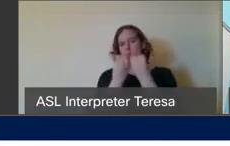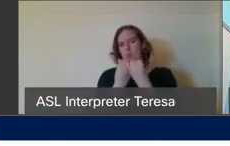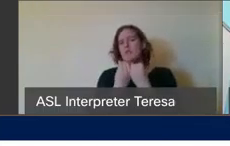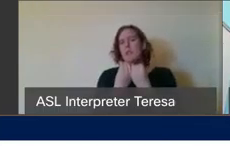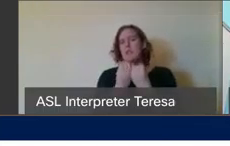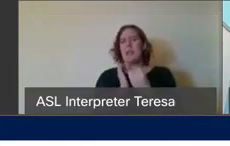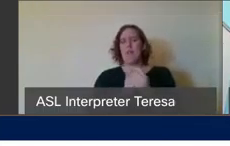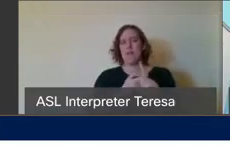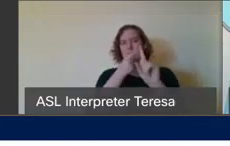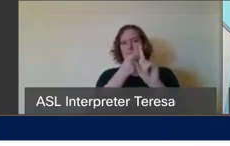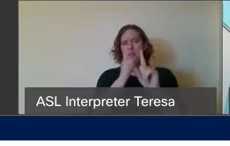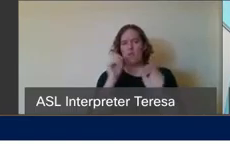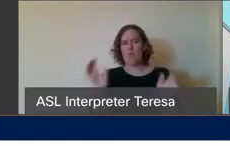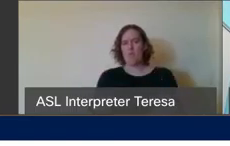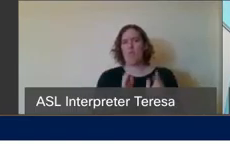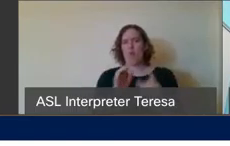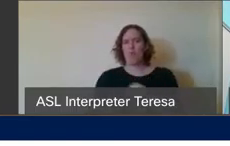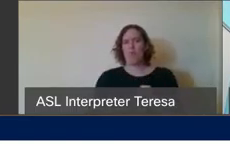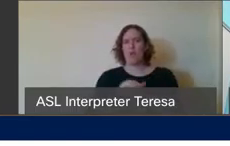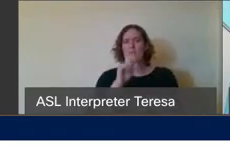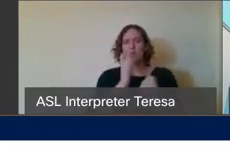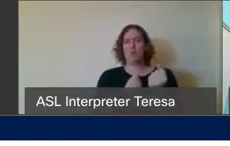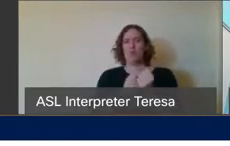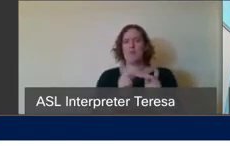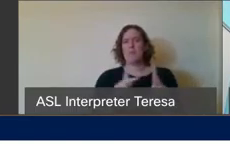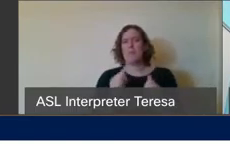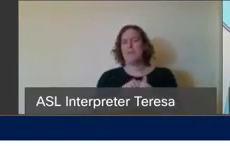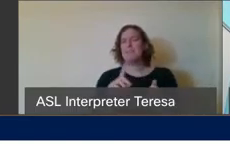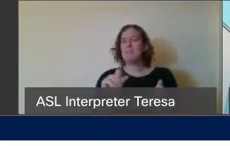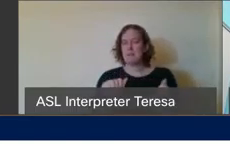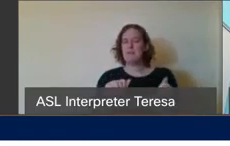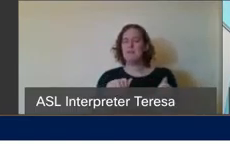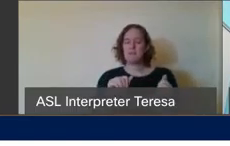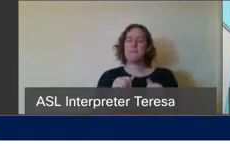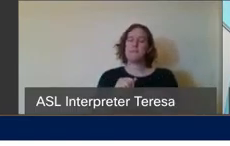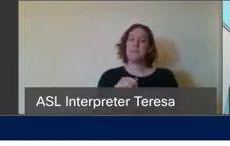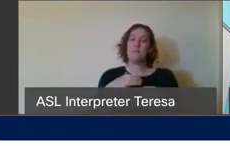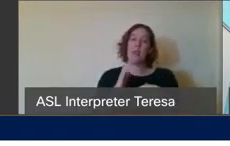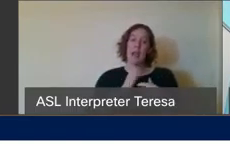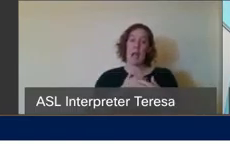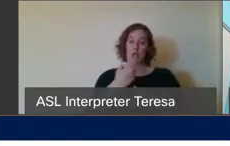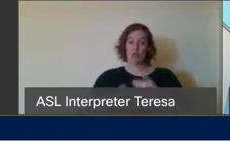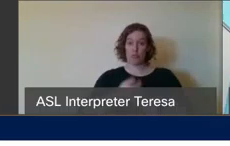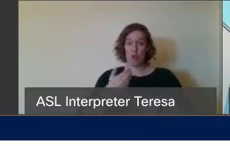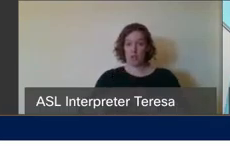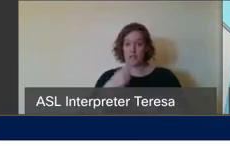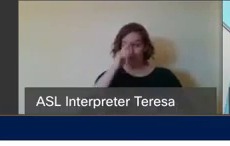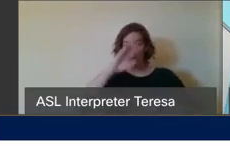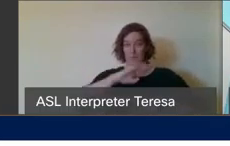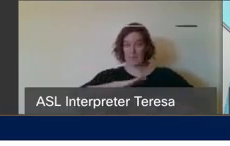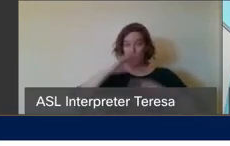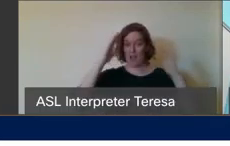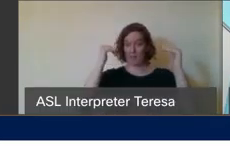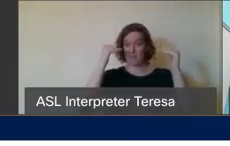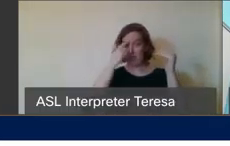mission, promoting practices to support people with disability, and our processes to meet the expectations